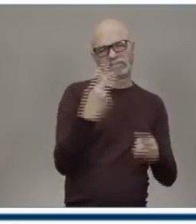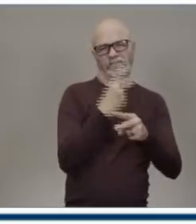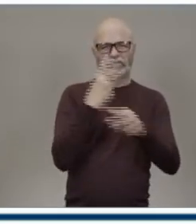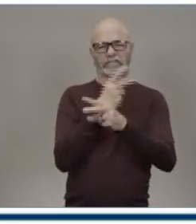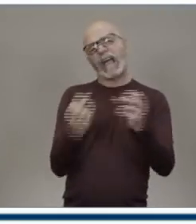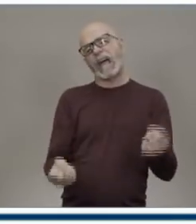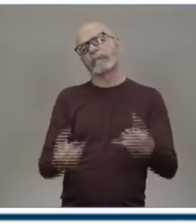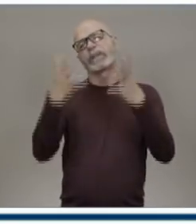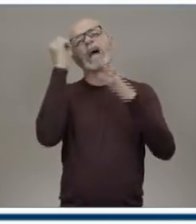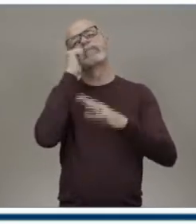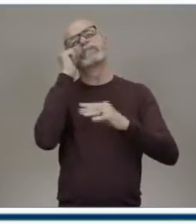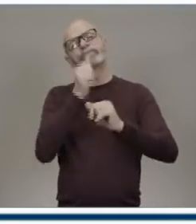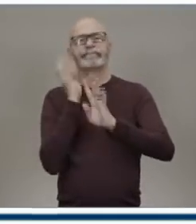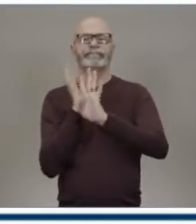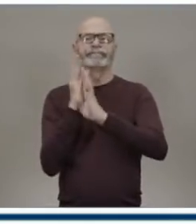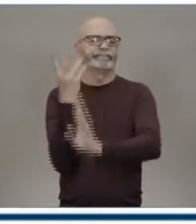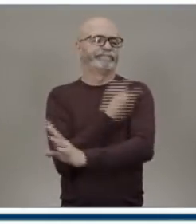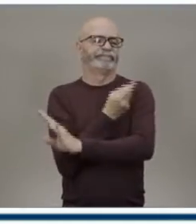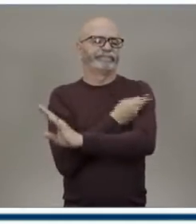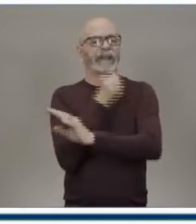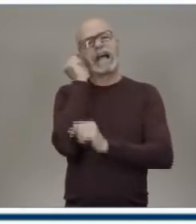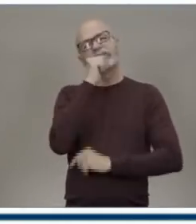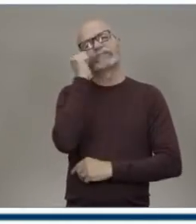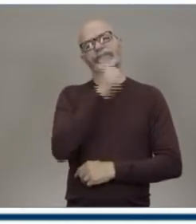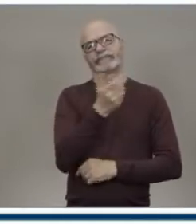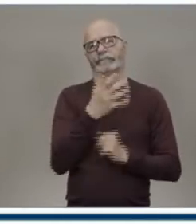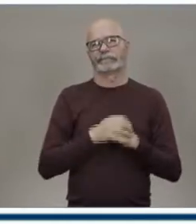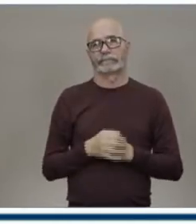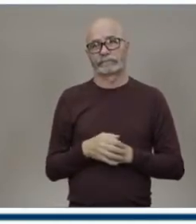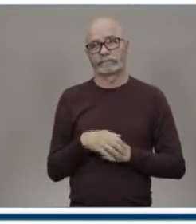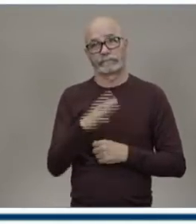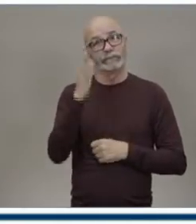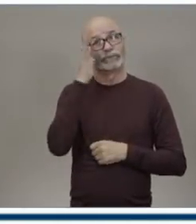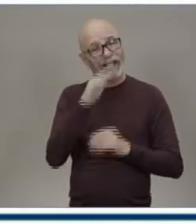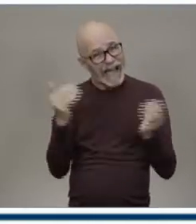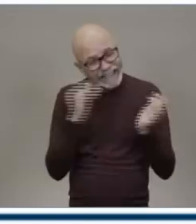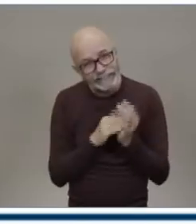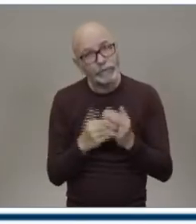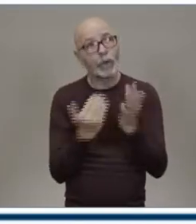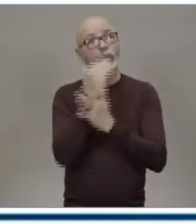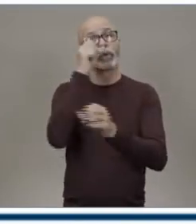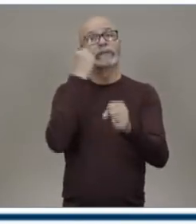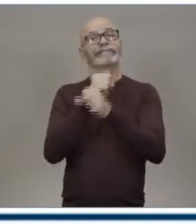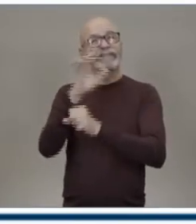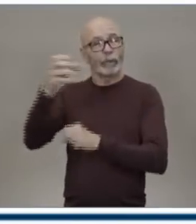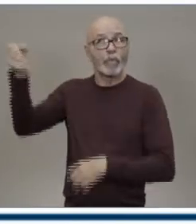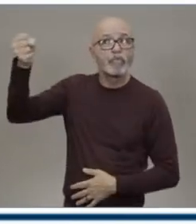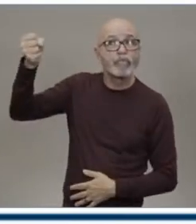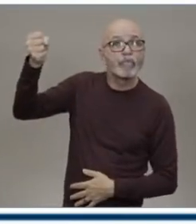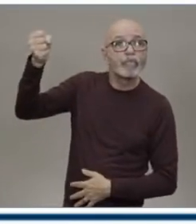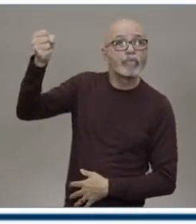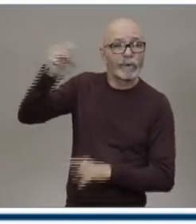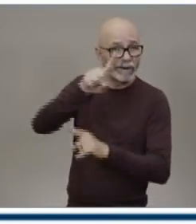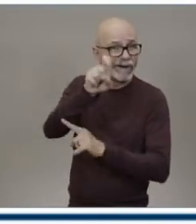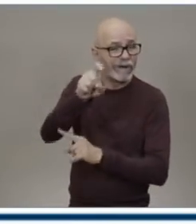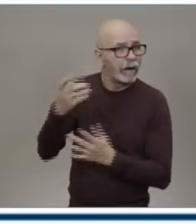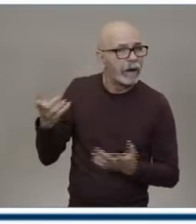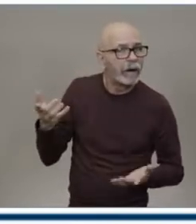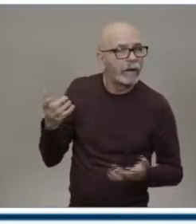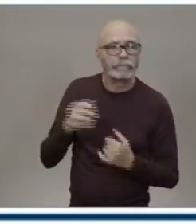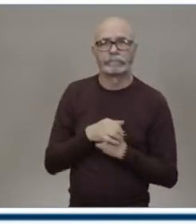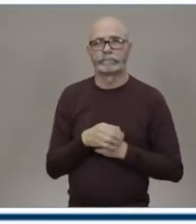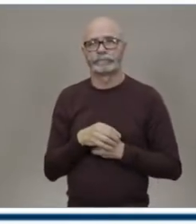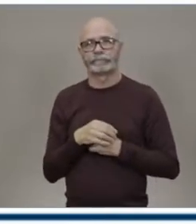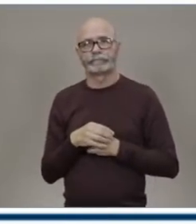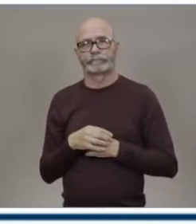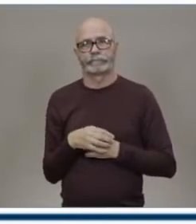day? And do you expect another vaccination pause over New Year's or anytime soon? So we're rolling out clinics this